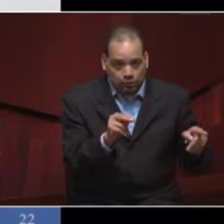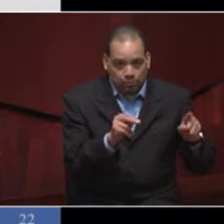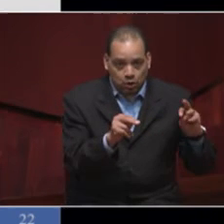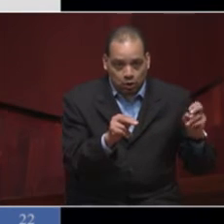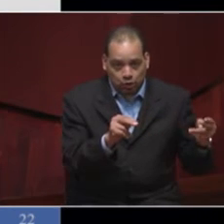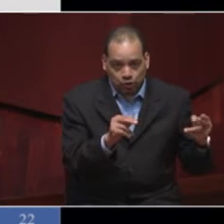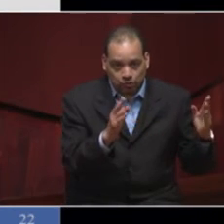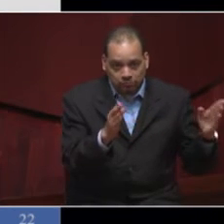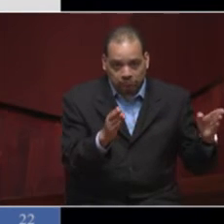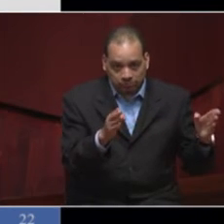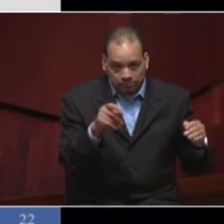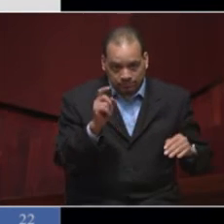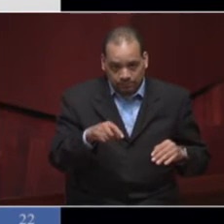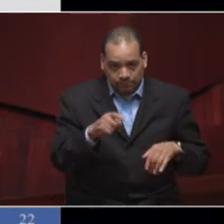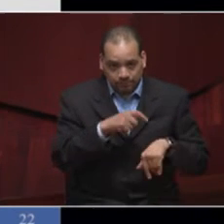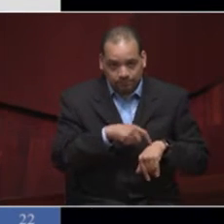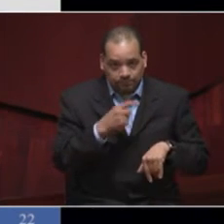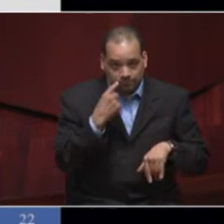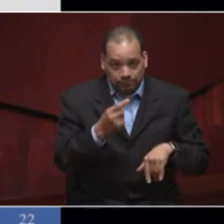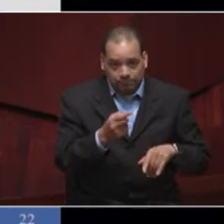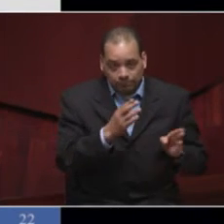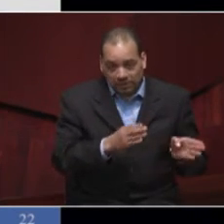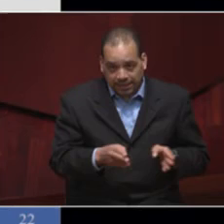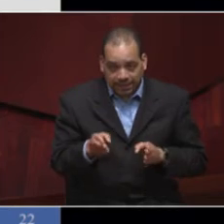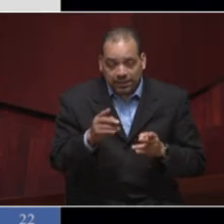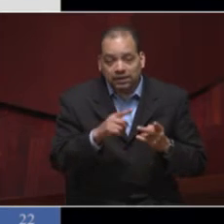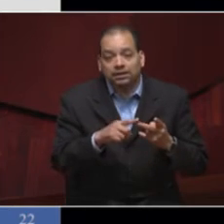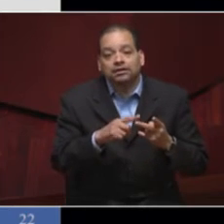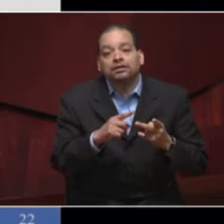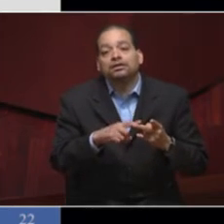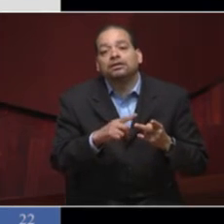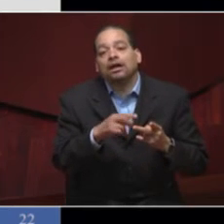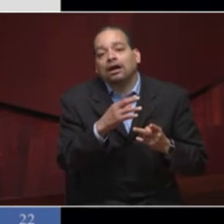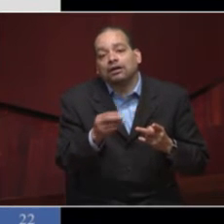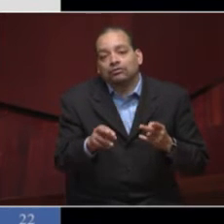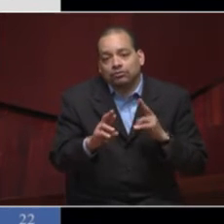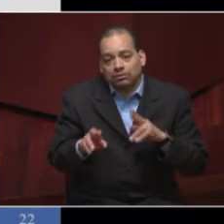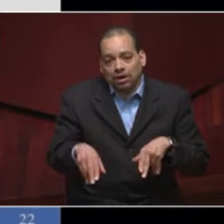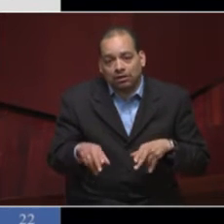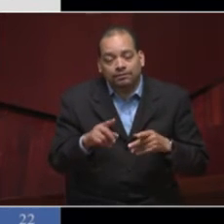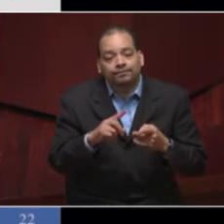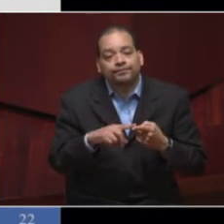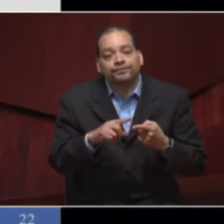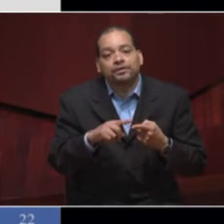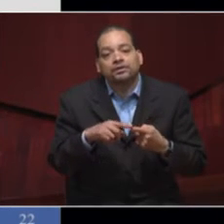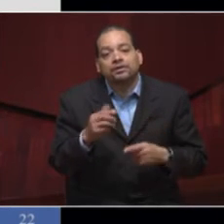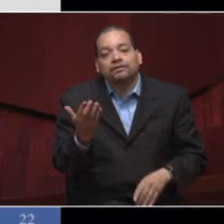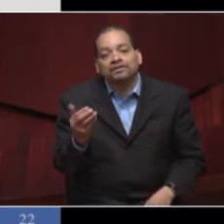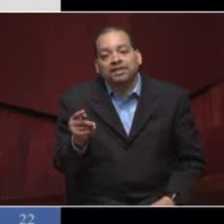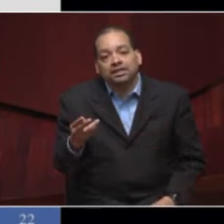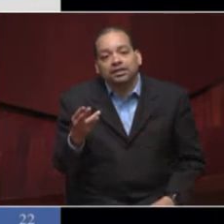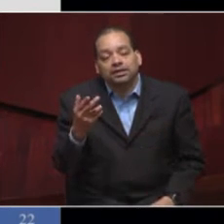We need that planning time. We need time to respond to you. And by the 15th of